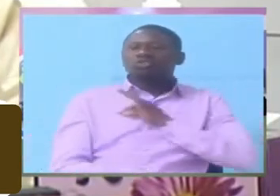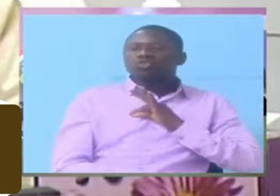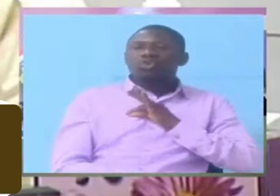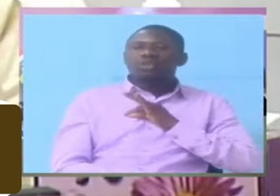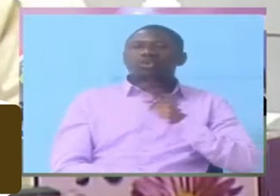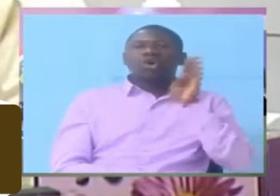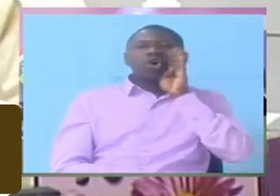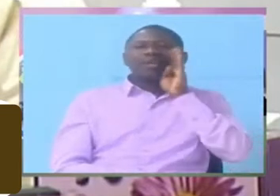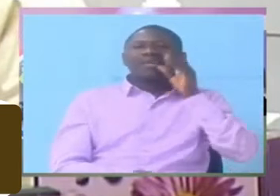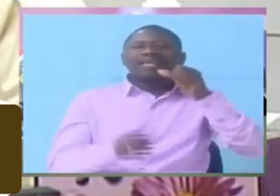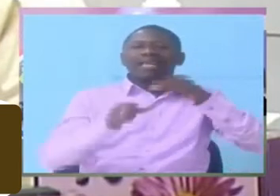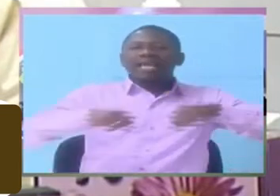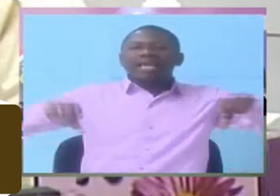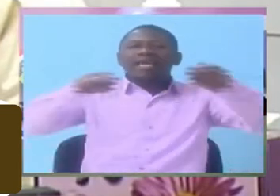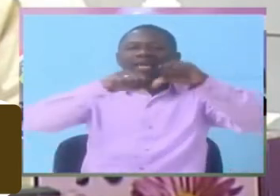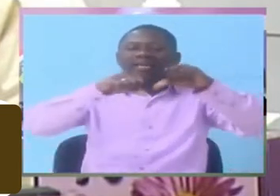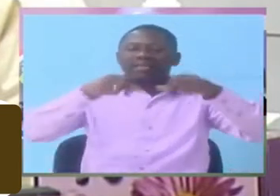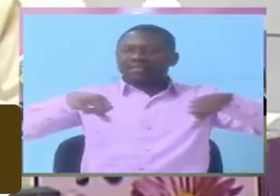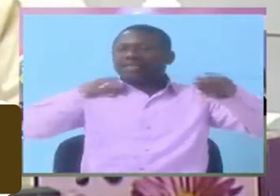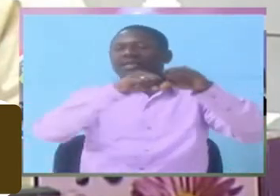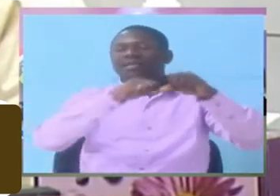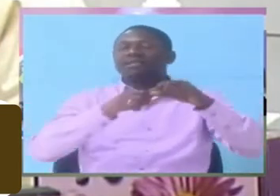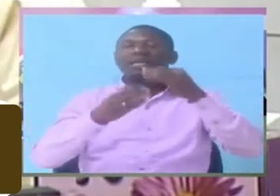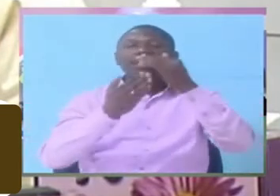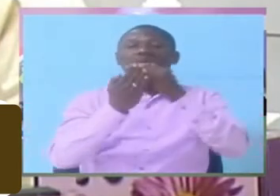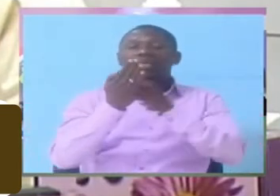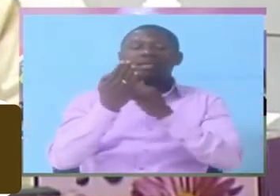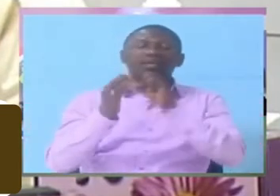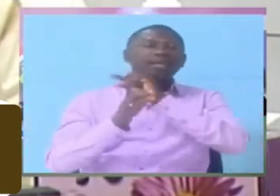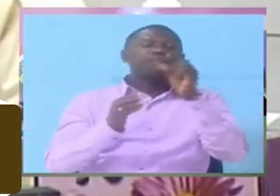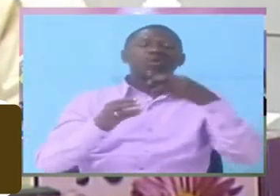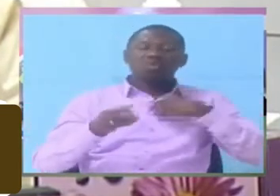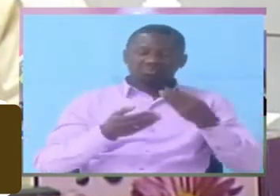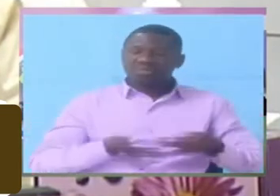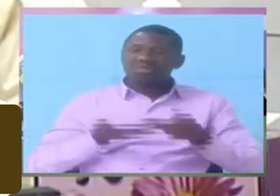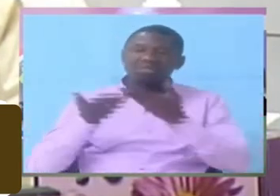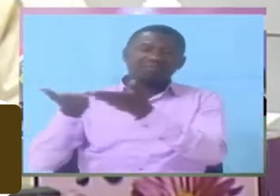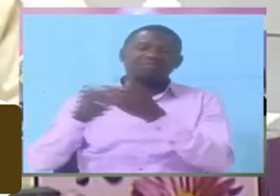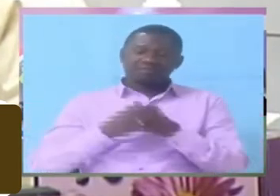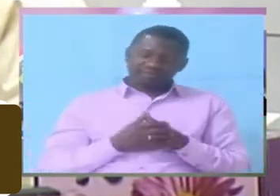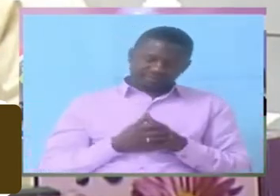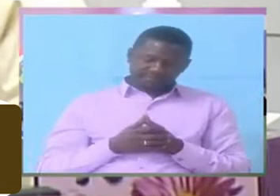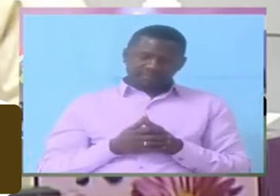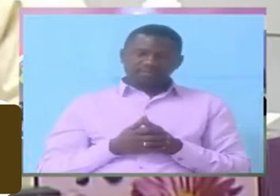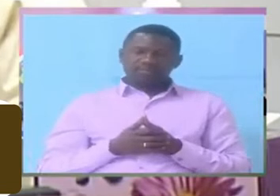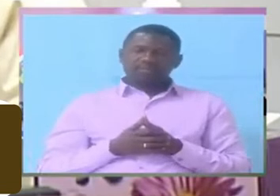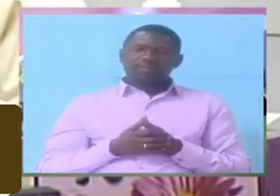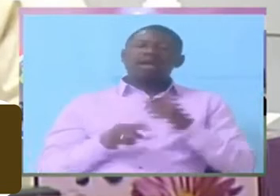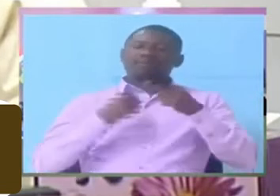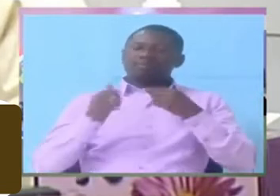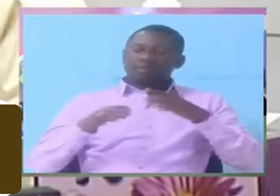na mafango weka madameng, purunga ulube to diala. I prepared the list. Na kaito wanyi